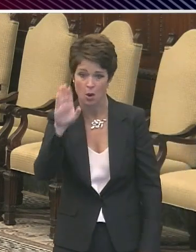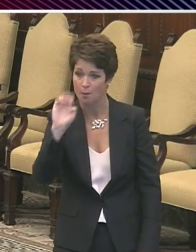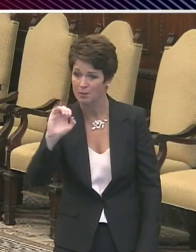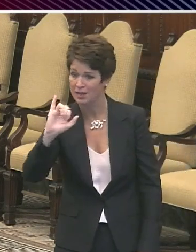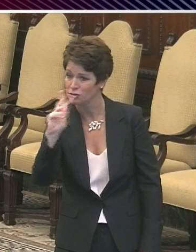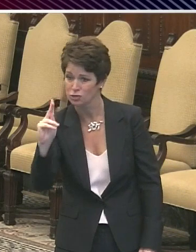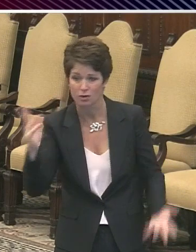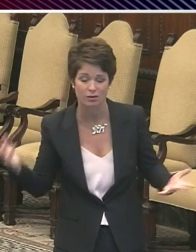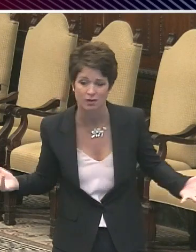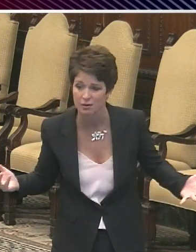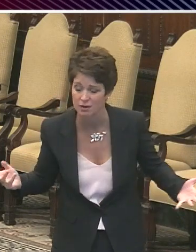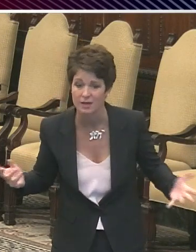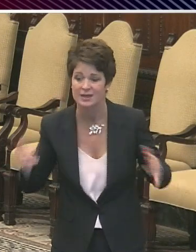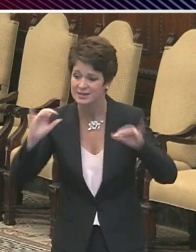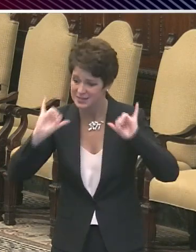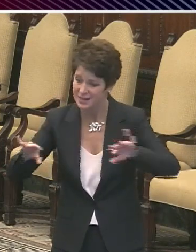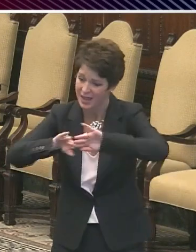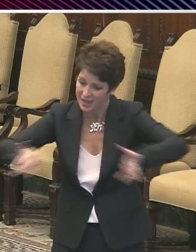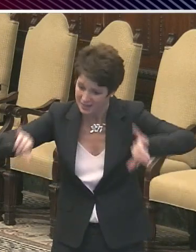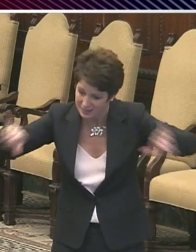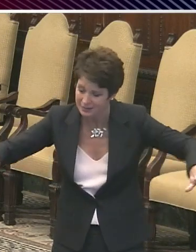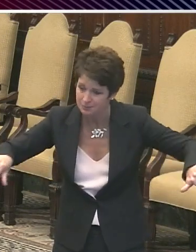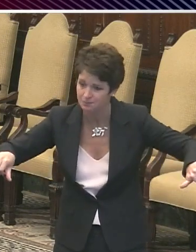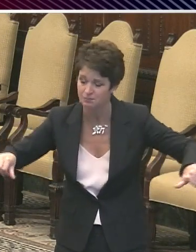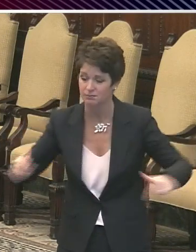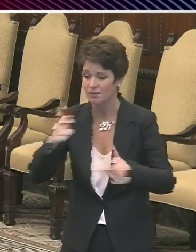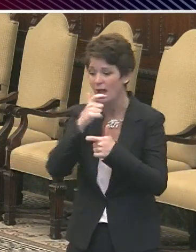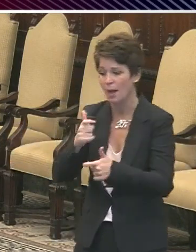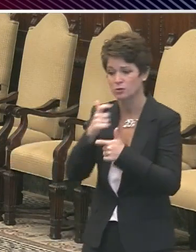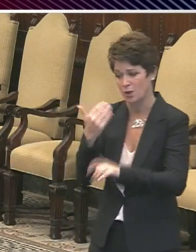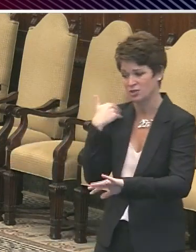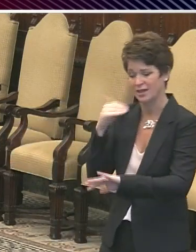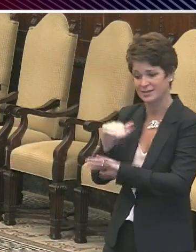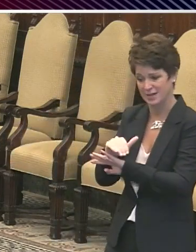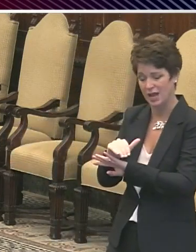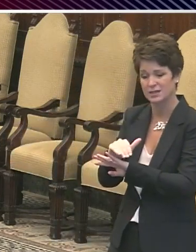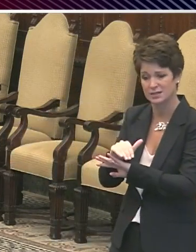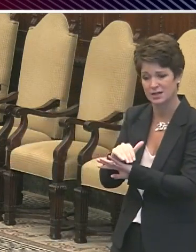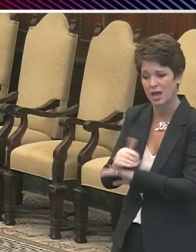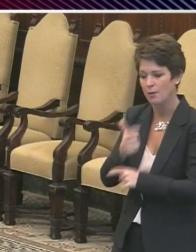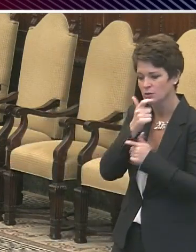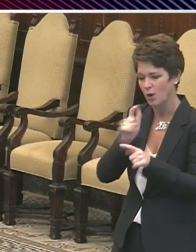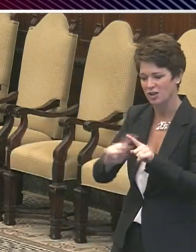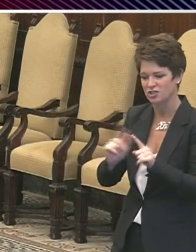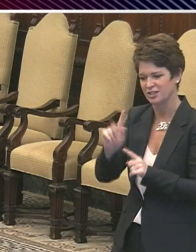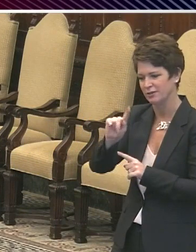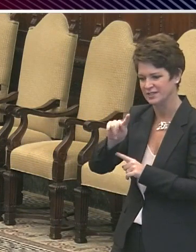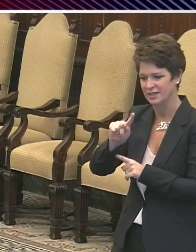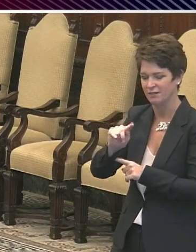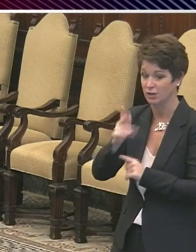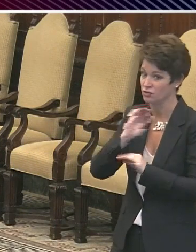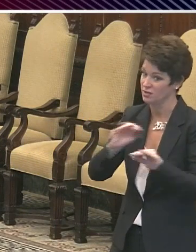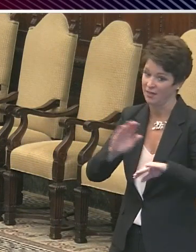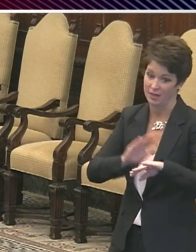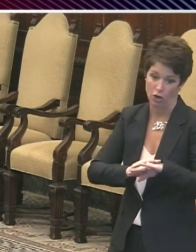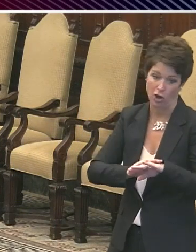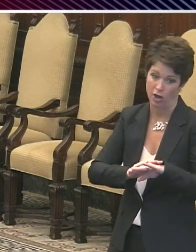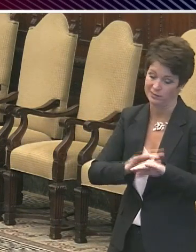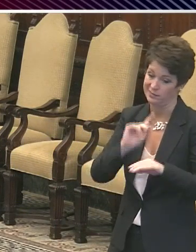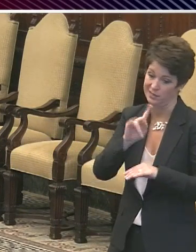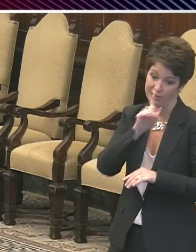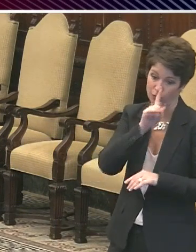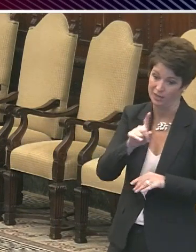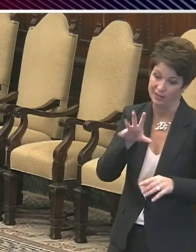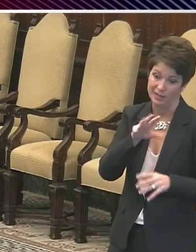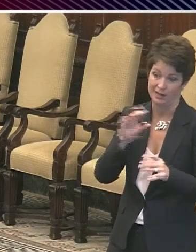People, I was watching Band of Brothers last night. I'm obviously watching all kinds of television. There's really nothing on network anymore, and there's